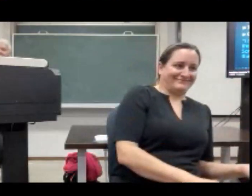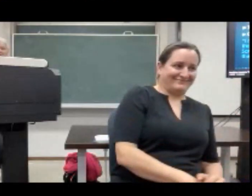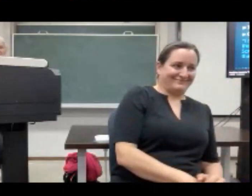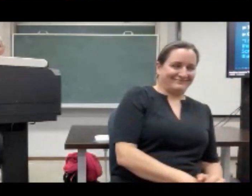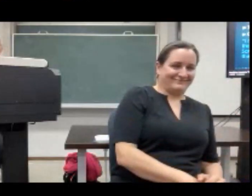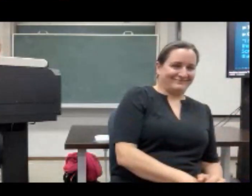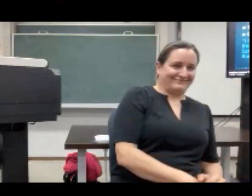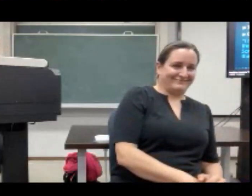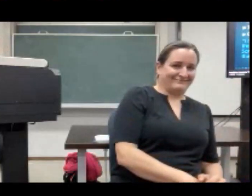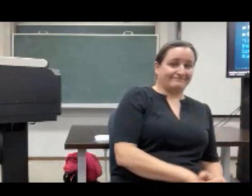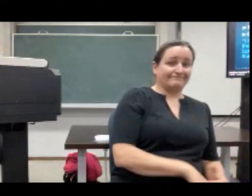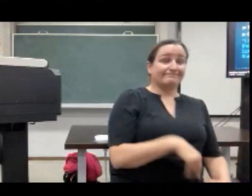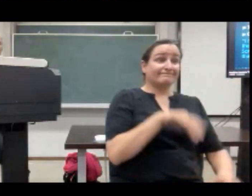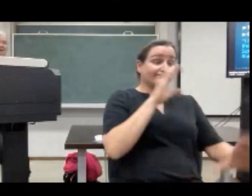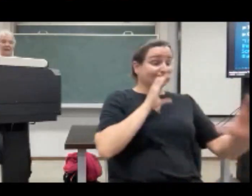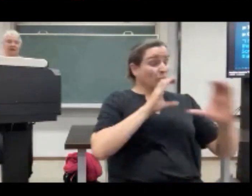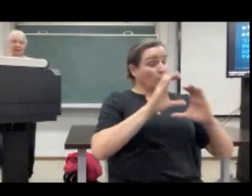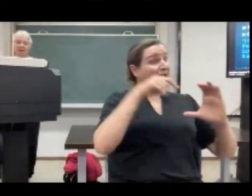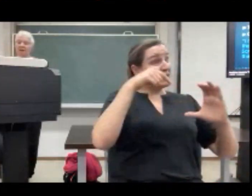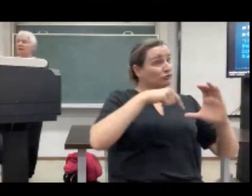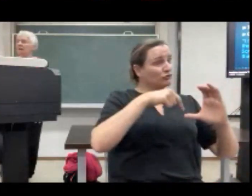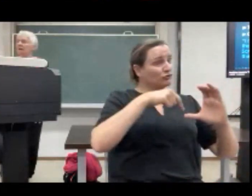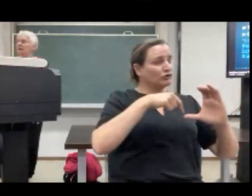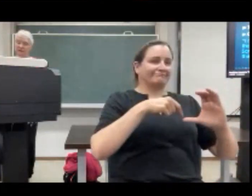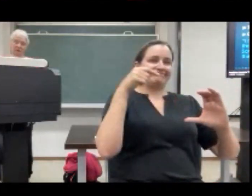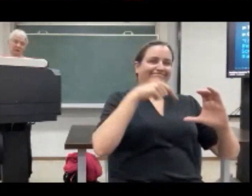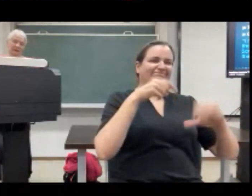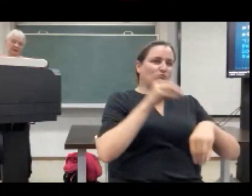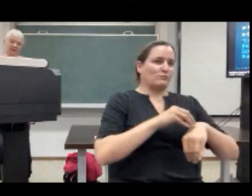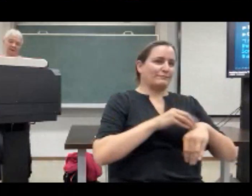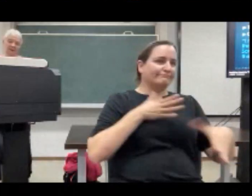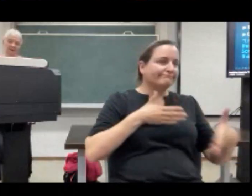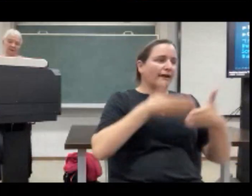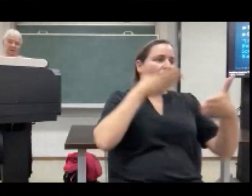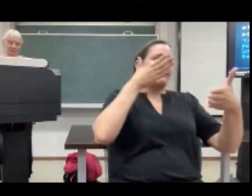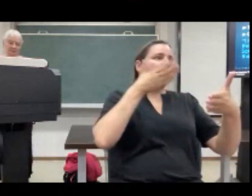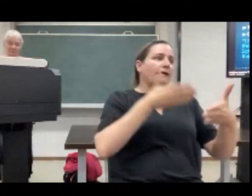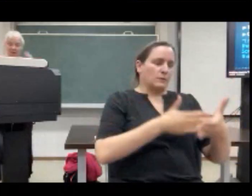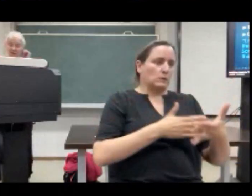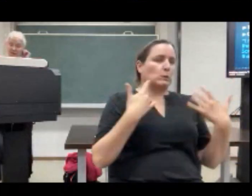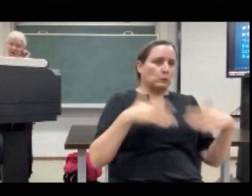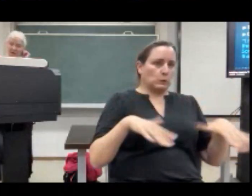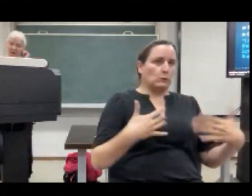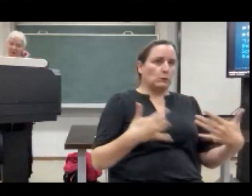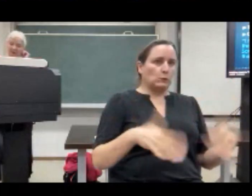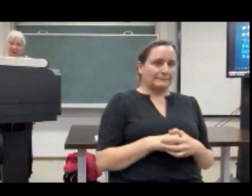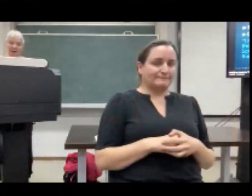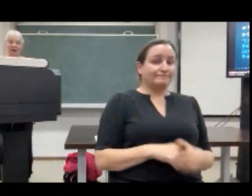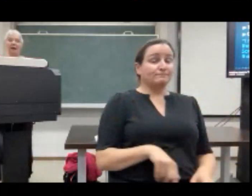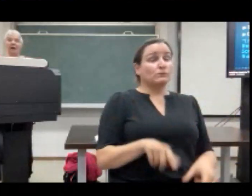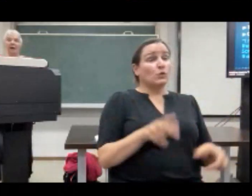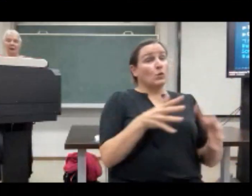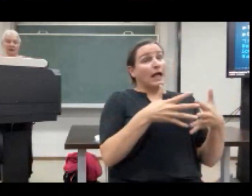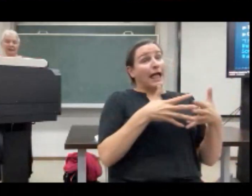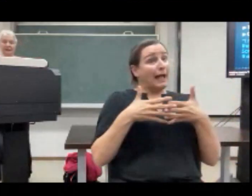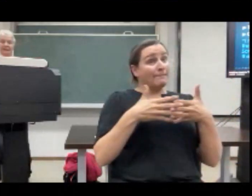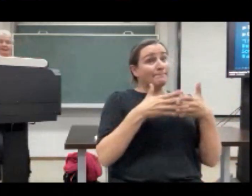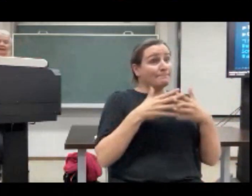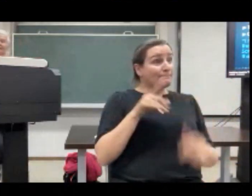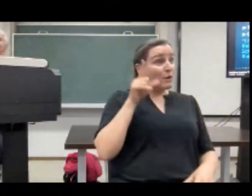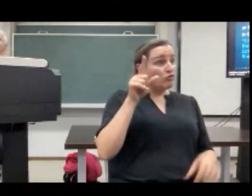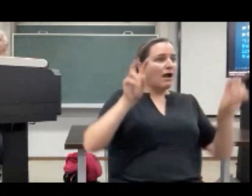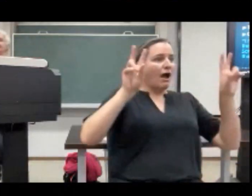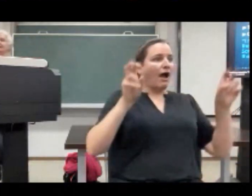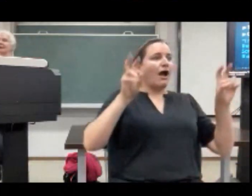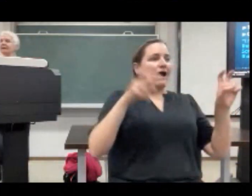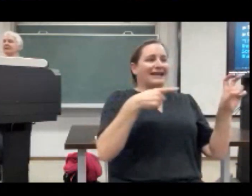Communication is the greatest barrier. And here a quote from a study in the US. I